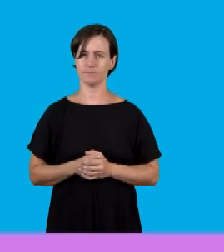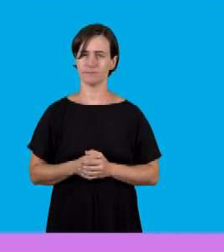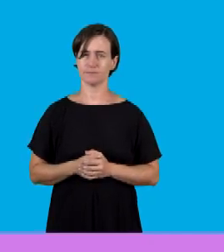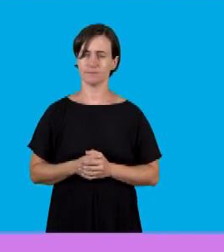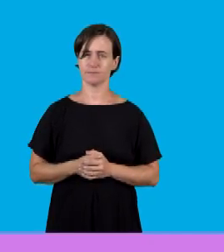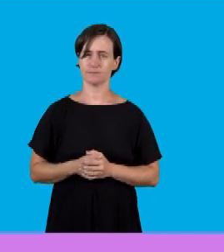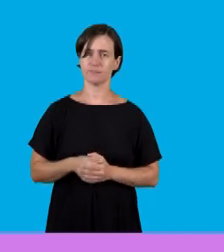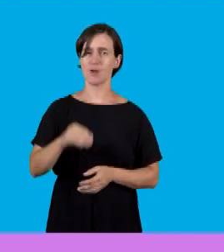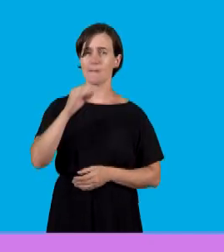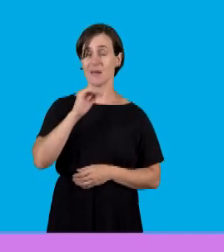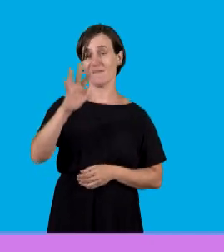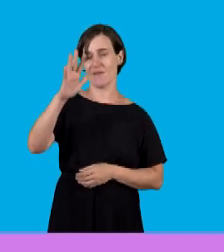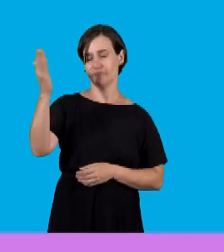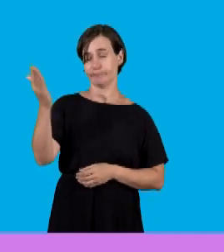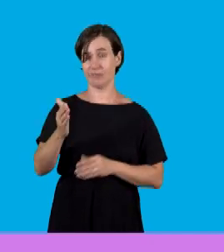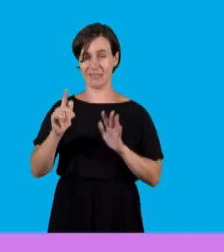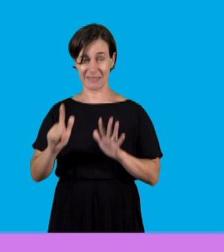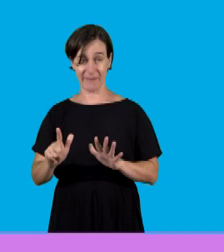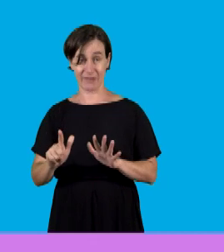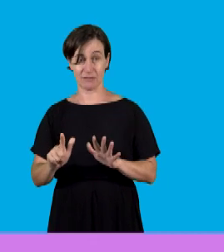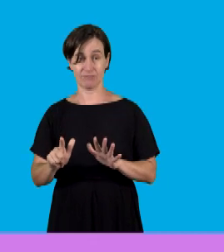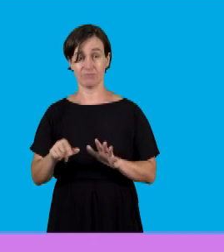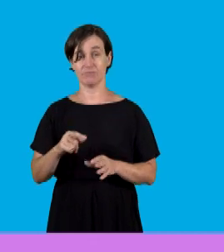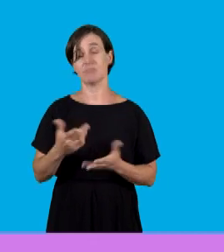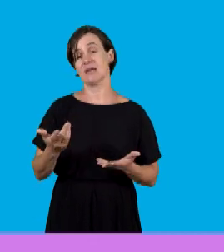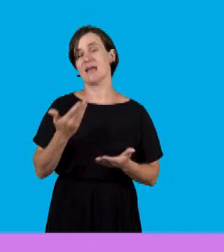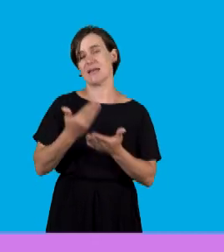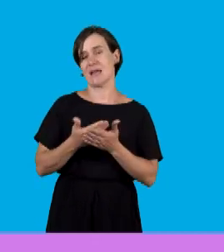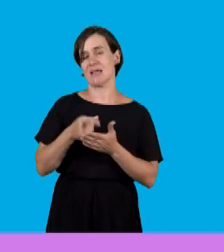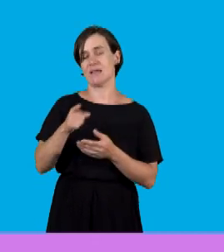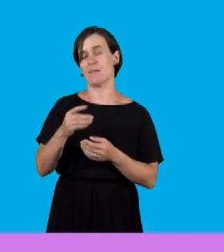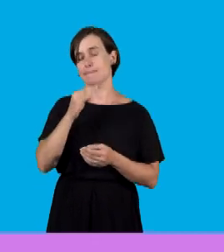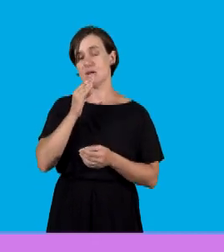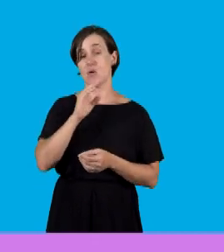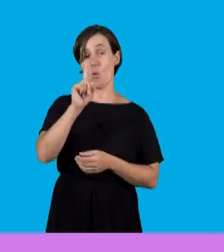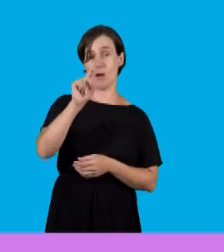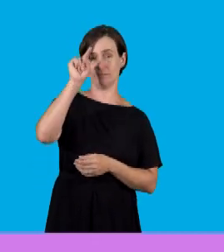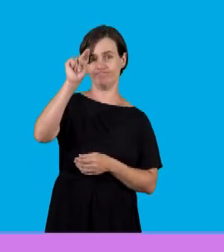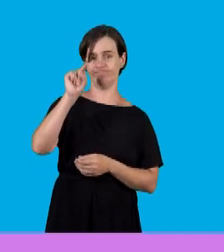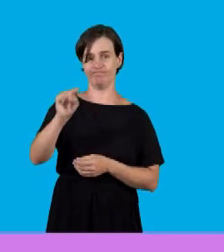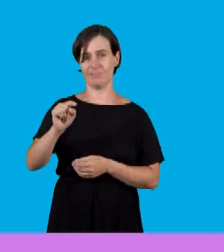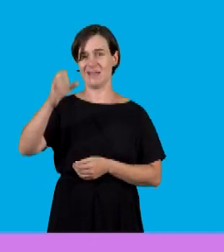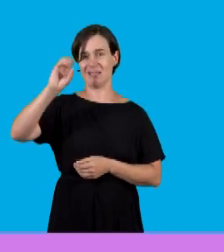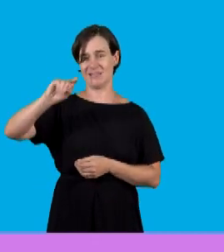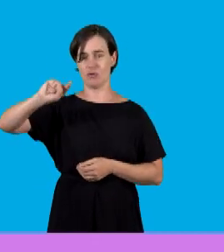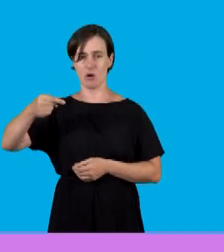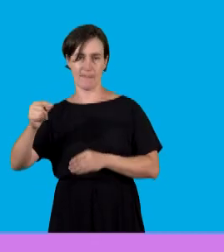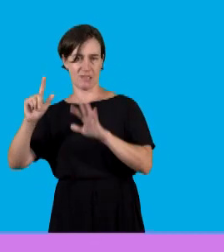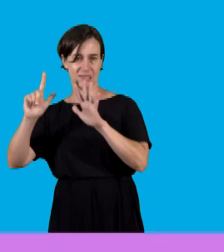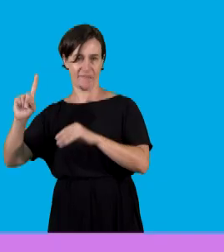175, it gives us 5/7, which you can leave as a decimal number. Then it says 5/7 is